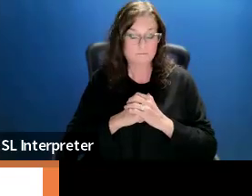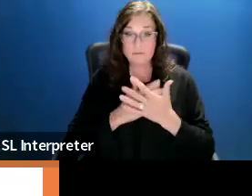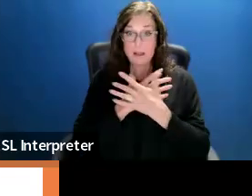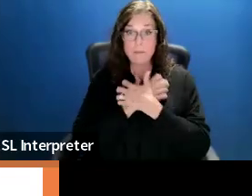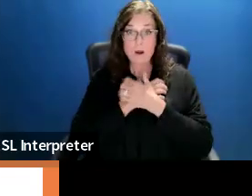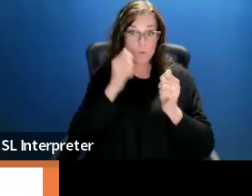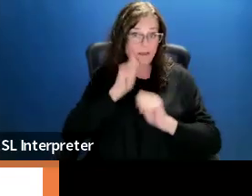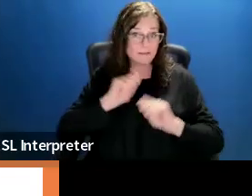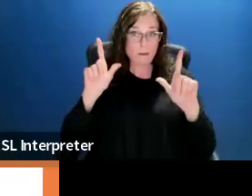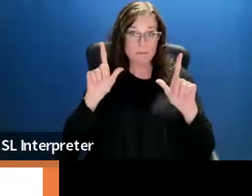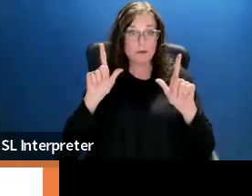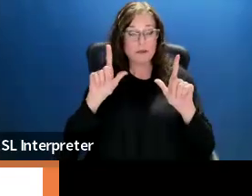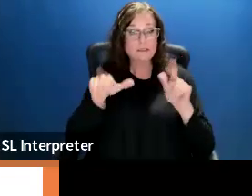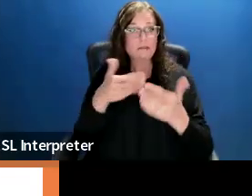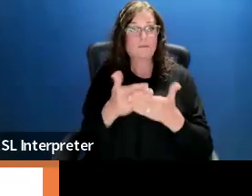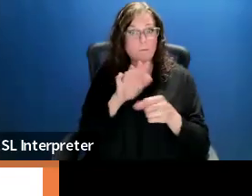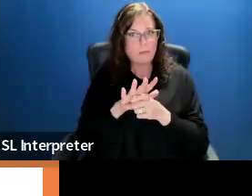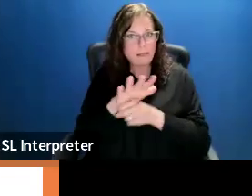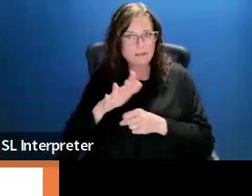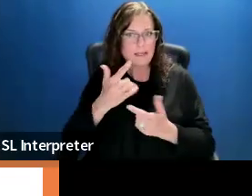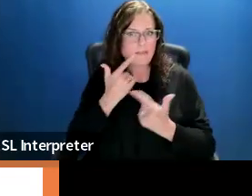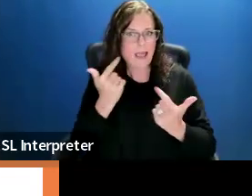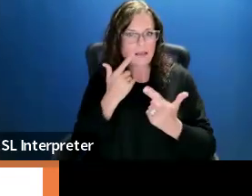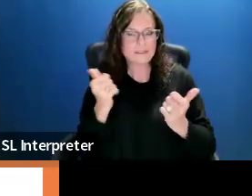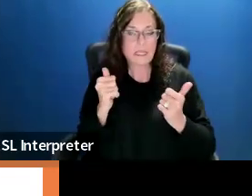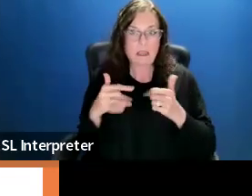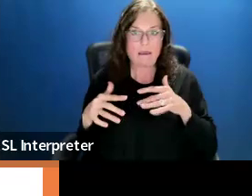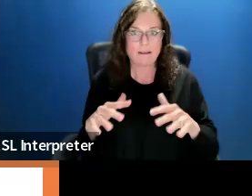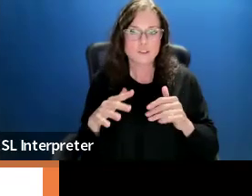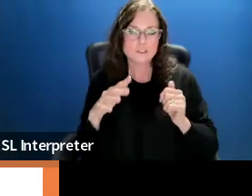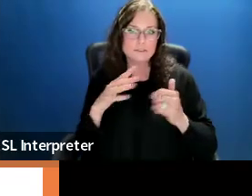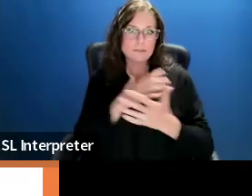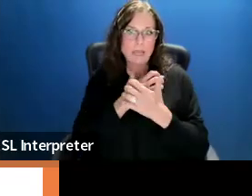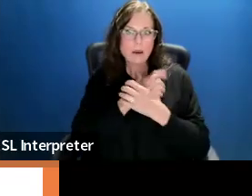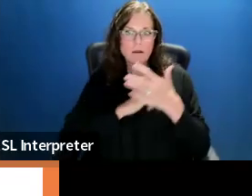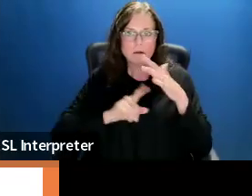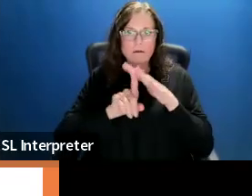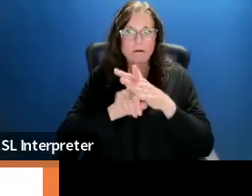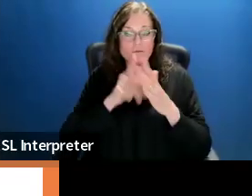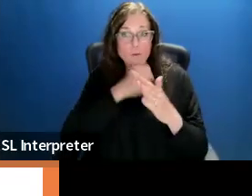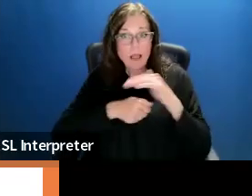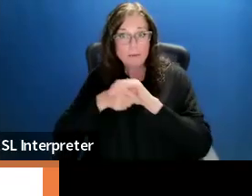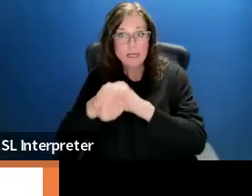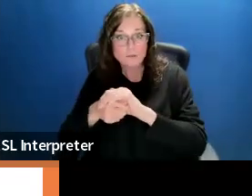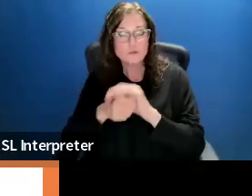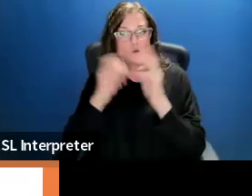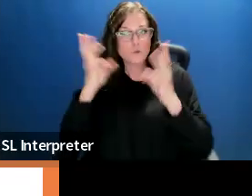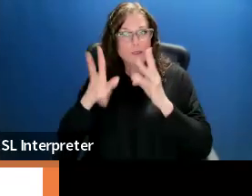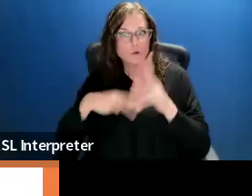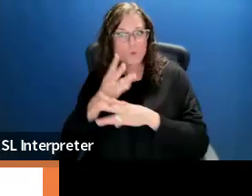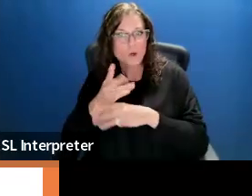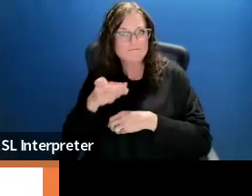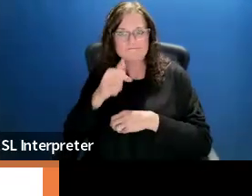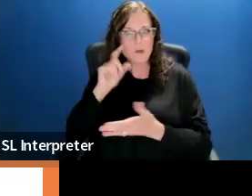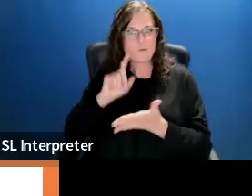Bear Wakes Up delivers plenty of laughs as an anxious bear emerges from hibernation to a winter world he